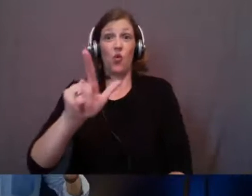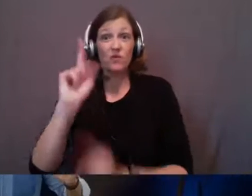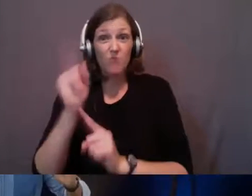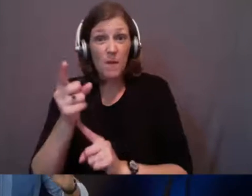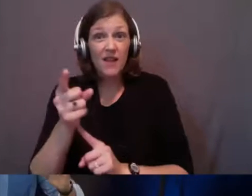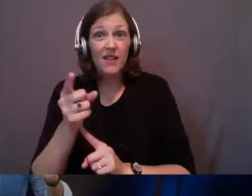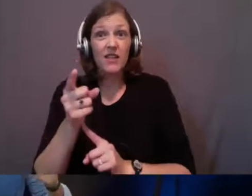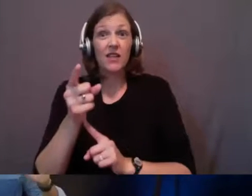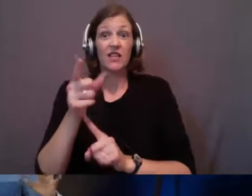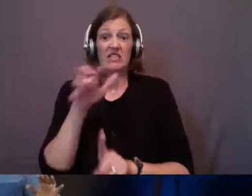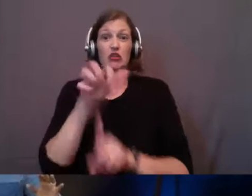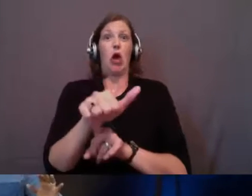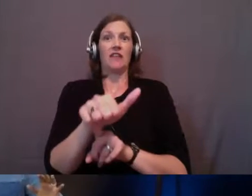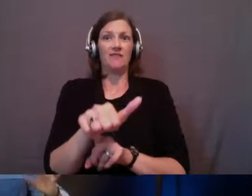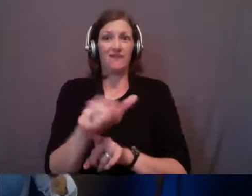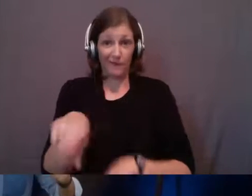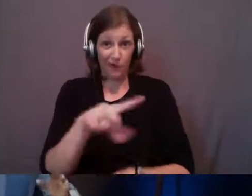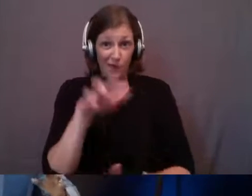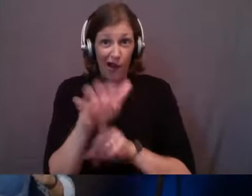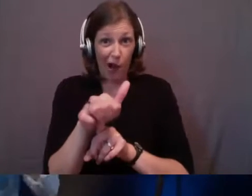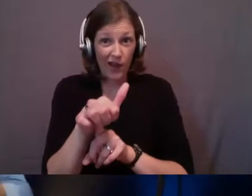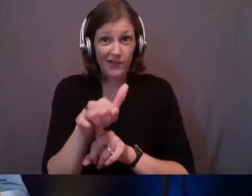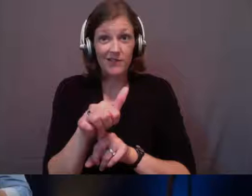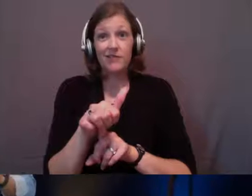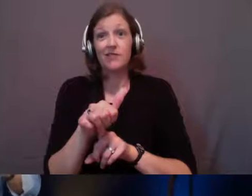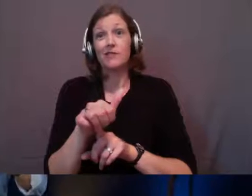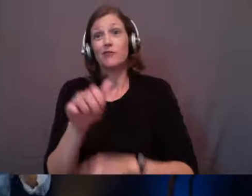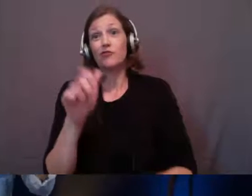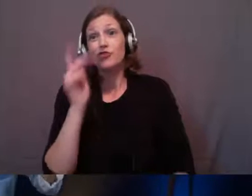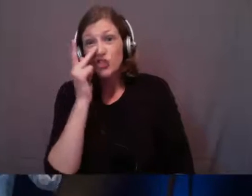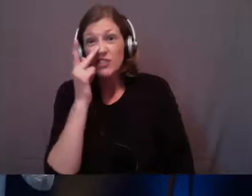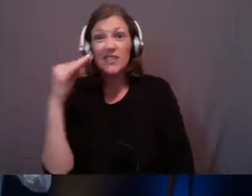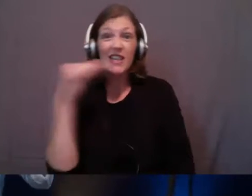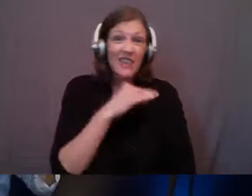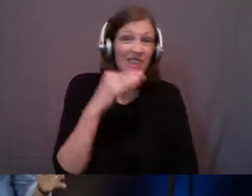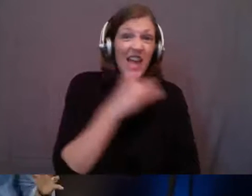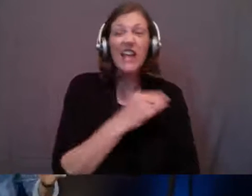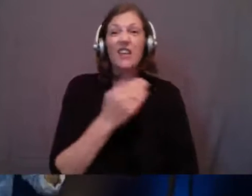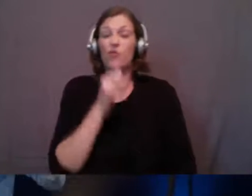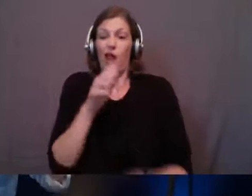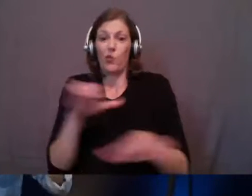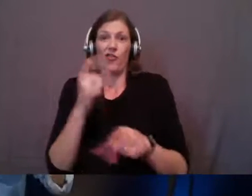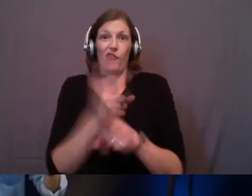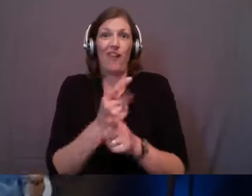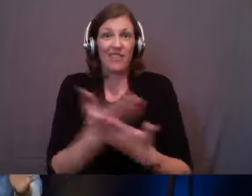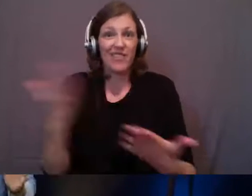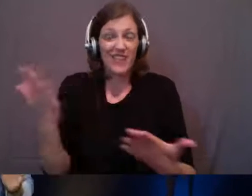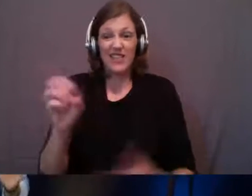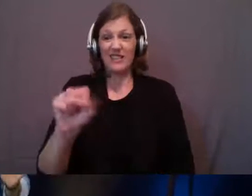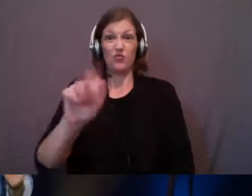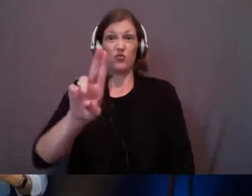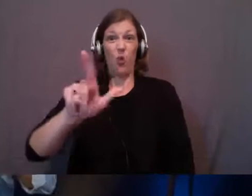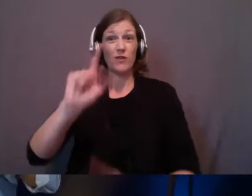when he's caught. Have you ever been caught cheating or lying or caught just not doing the right thing? This is Saul's